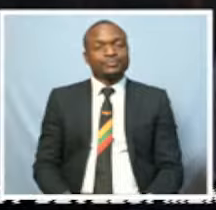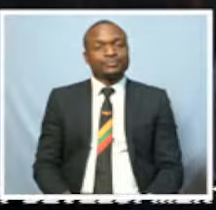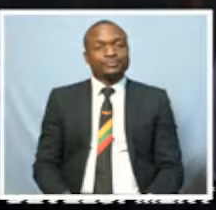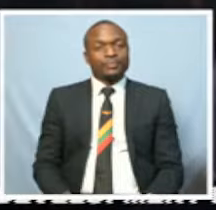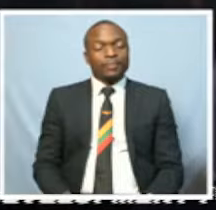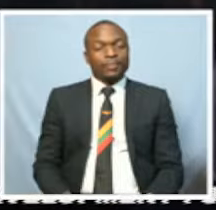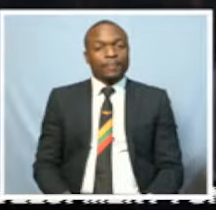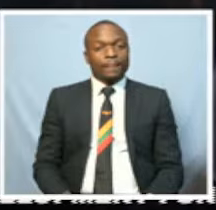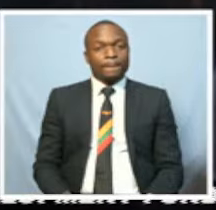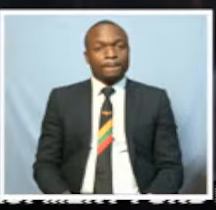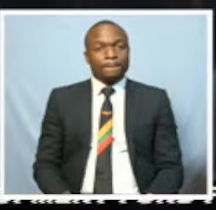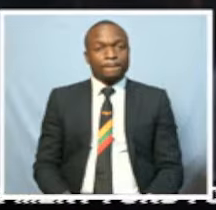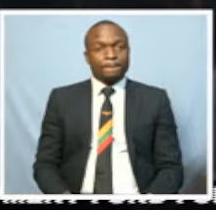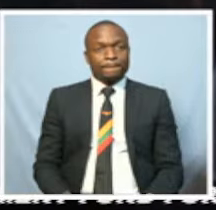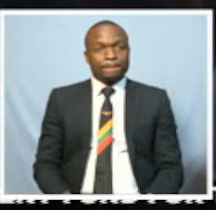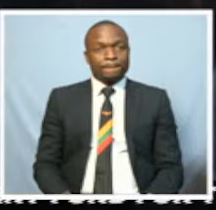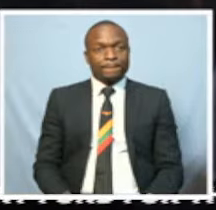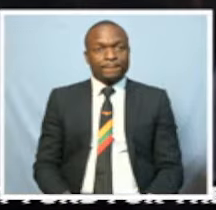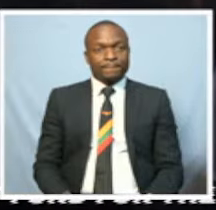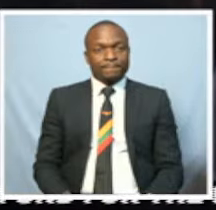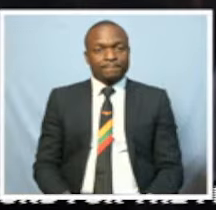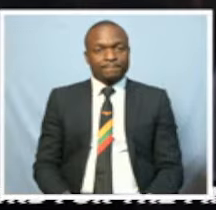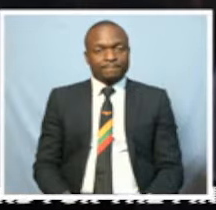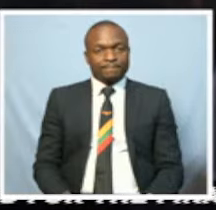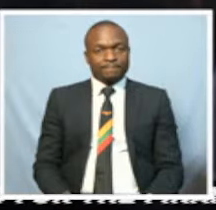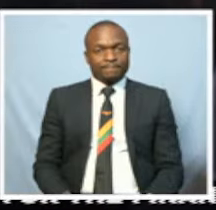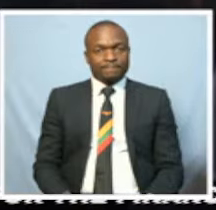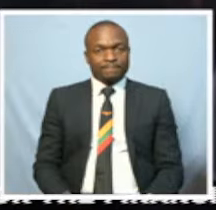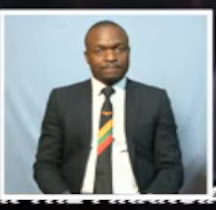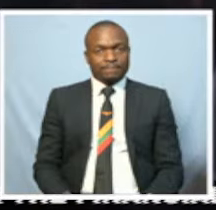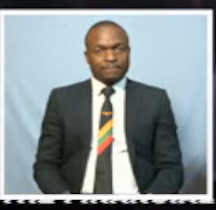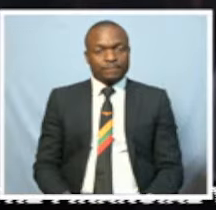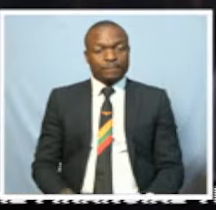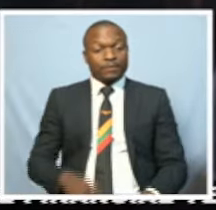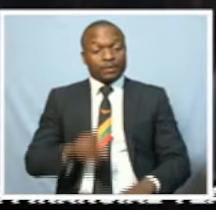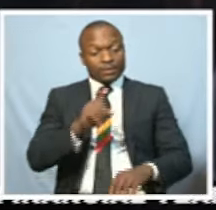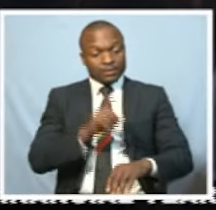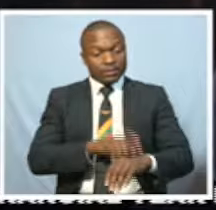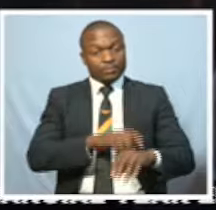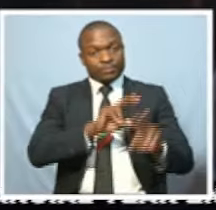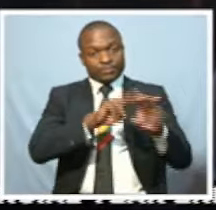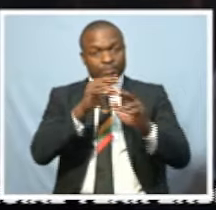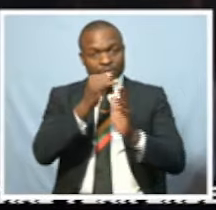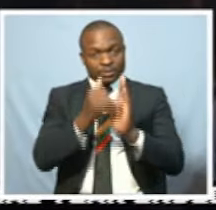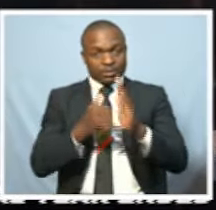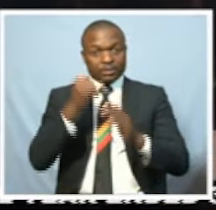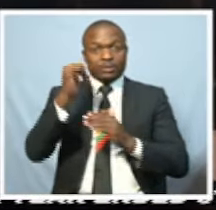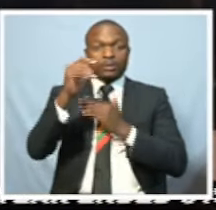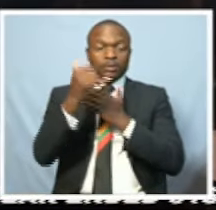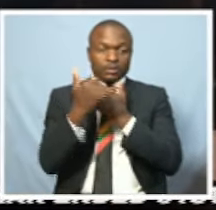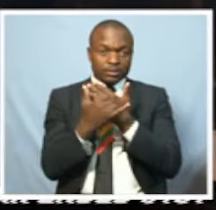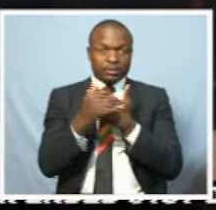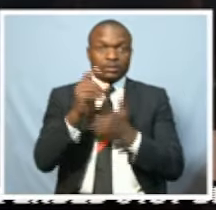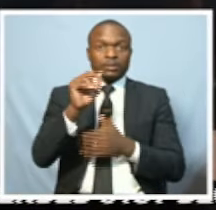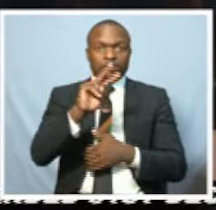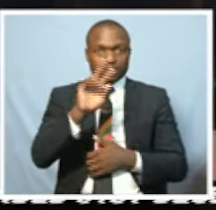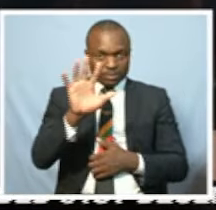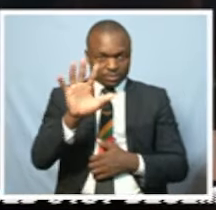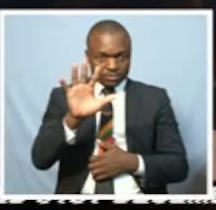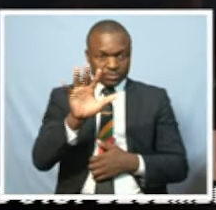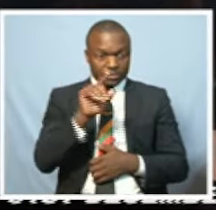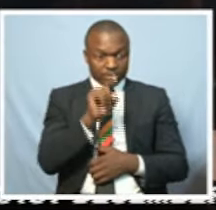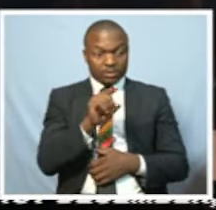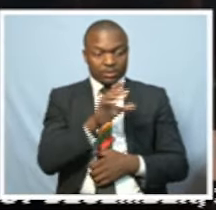was paid by, when a physical inspection carried out in July 2025,